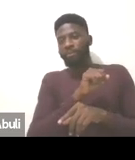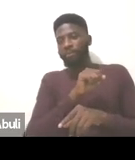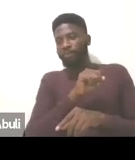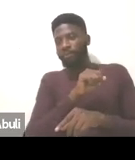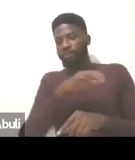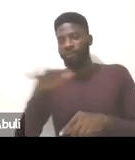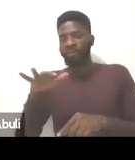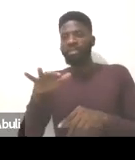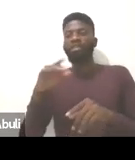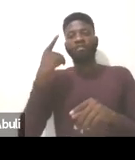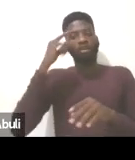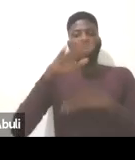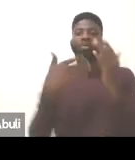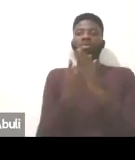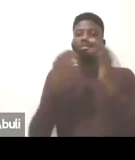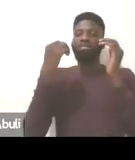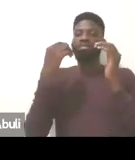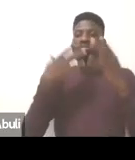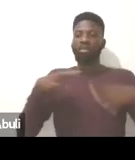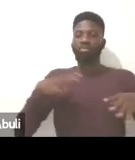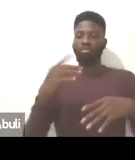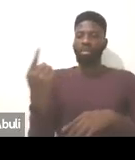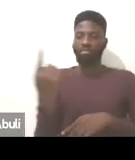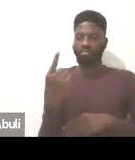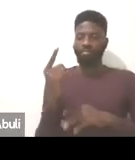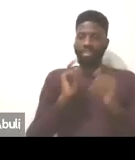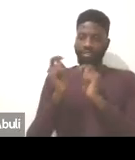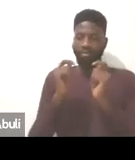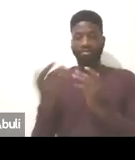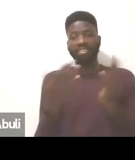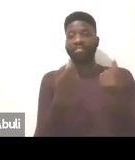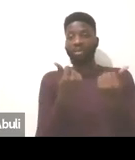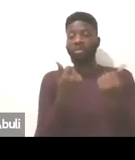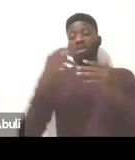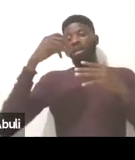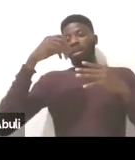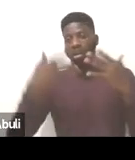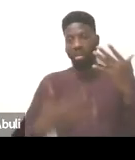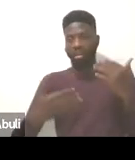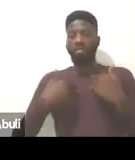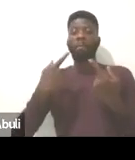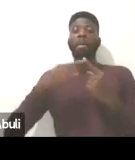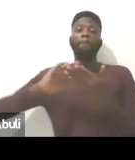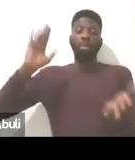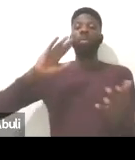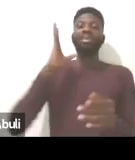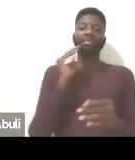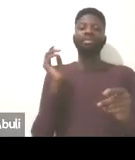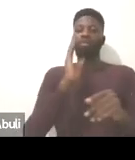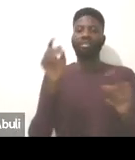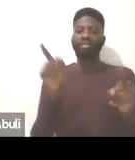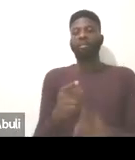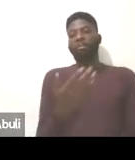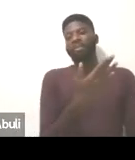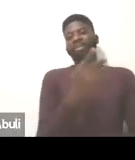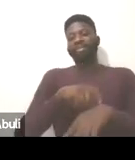candidates. Sawa. These are just but a few, but are mostly what you'll encounter for